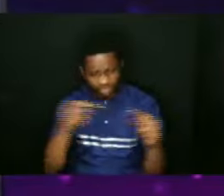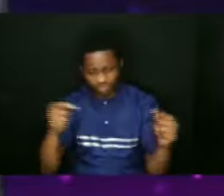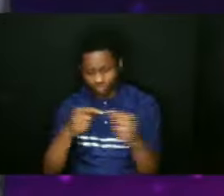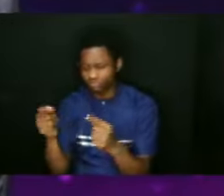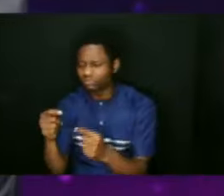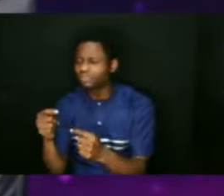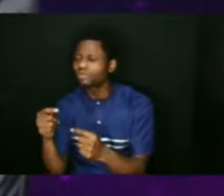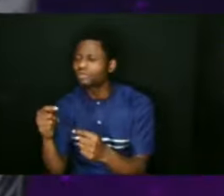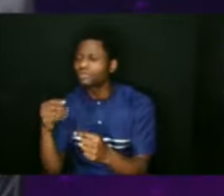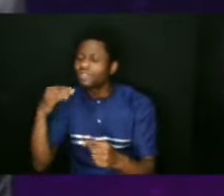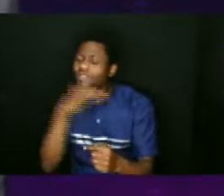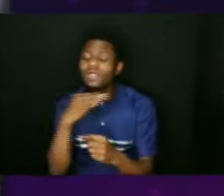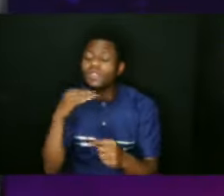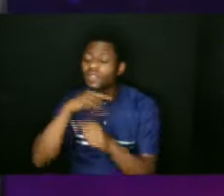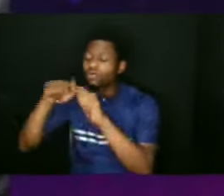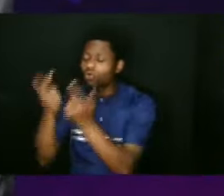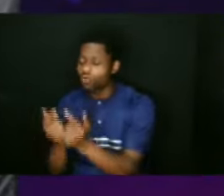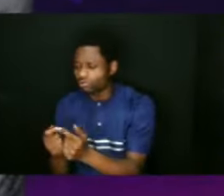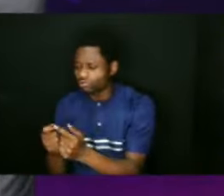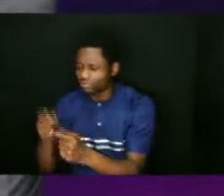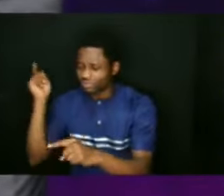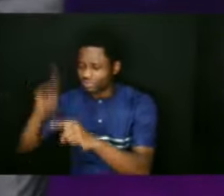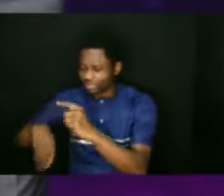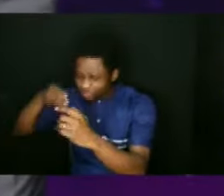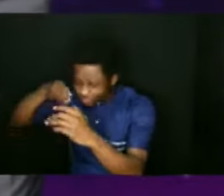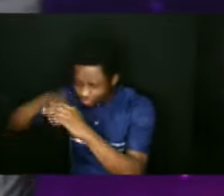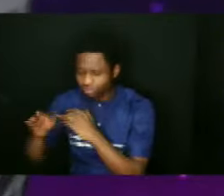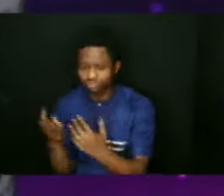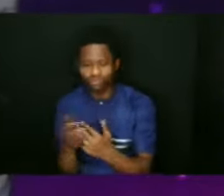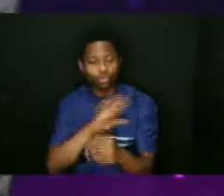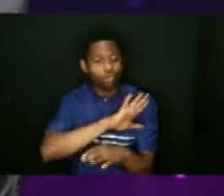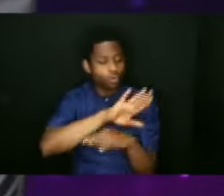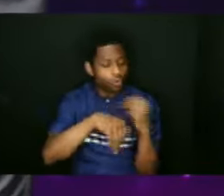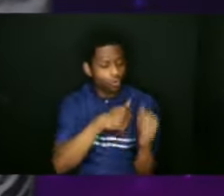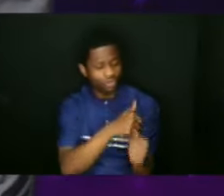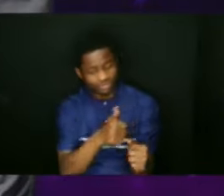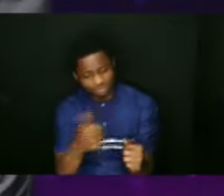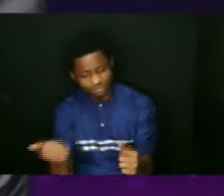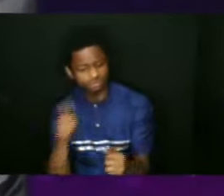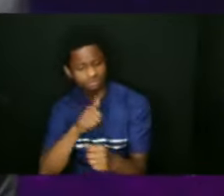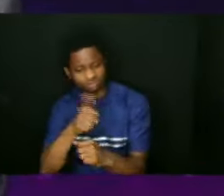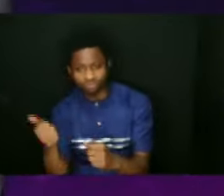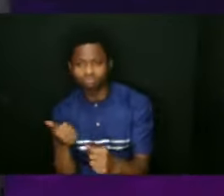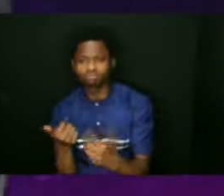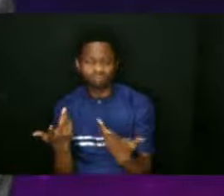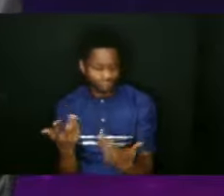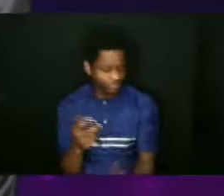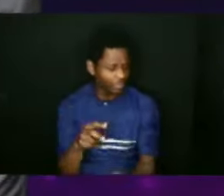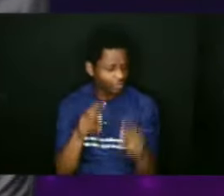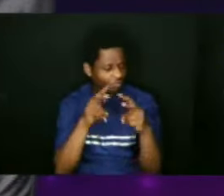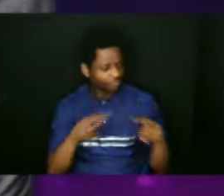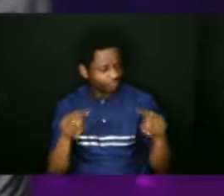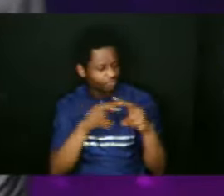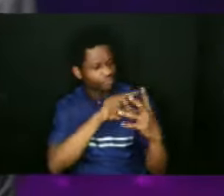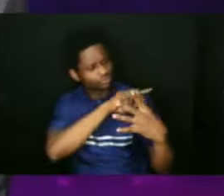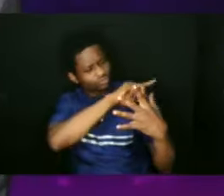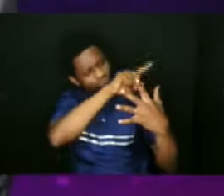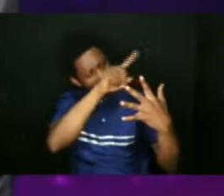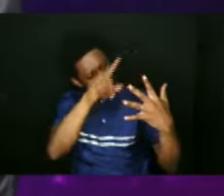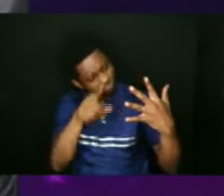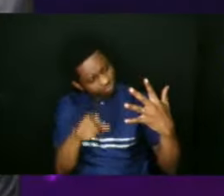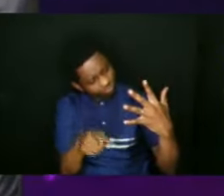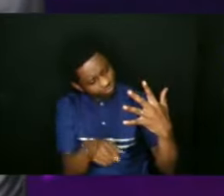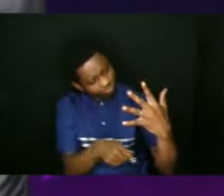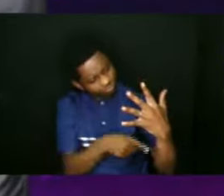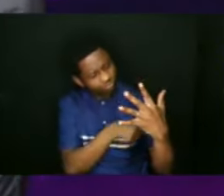the other virtues from ruby to jasper, all the virtues that we have accumulated, we will not allow